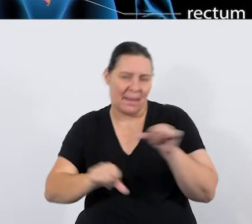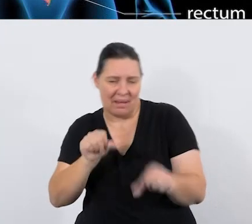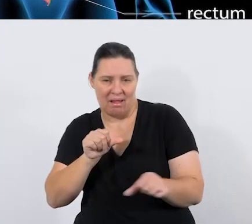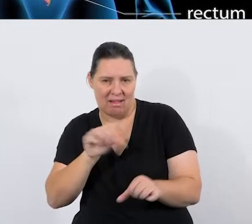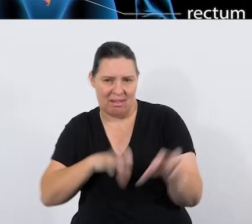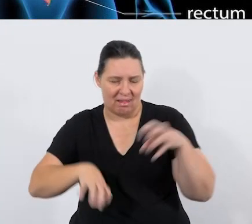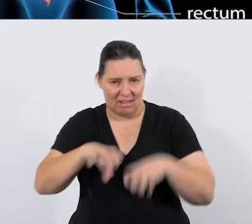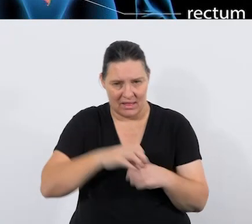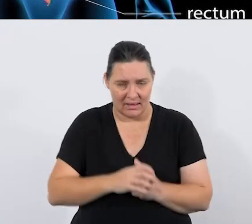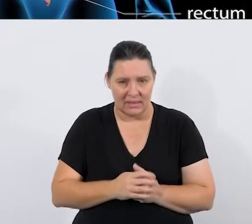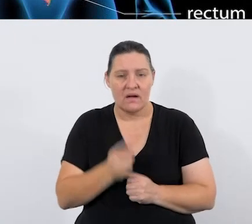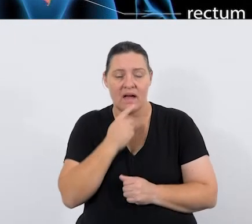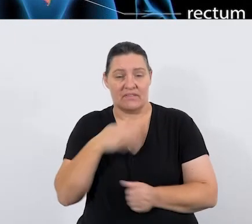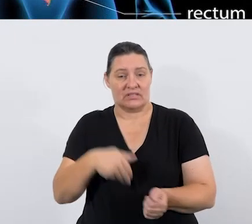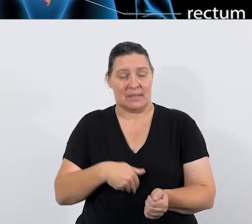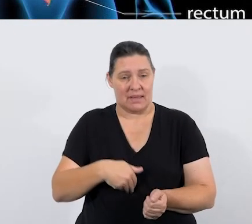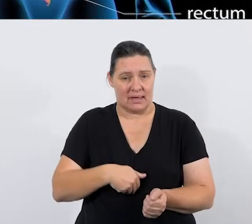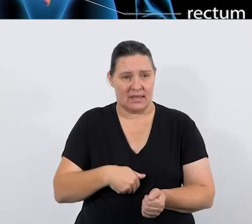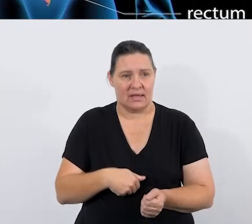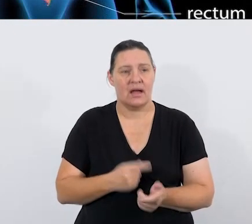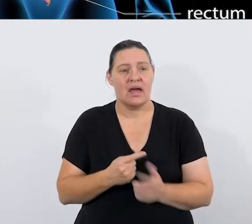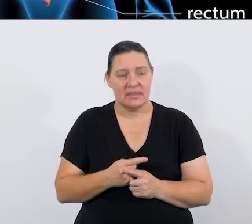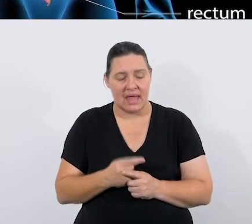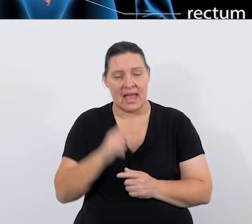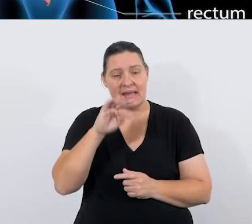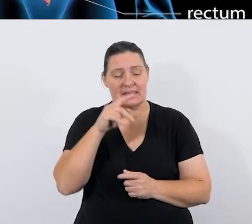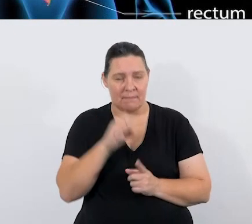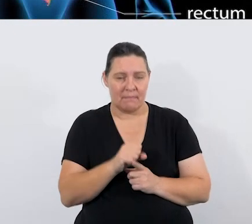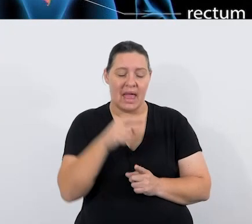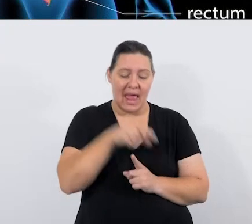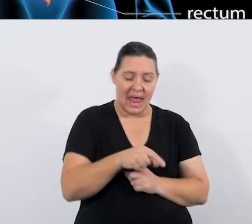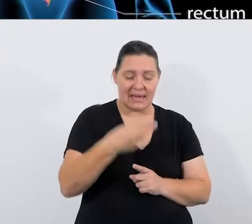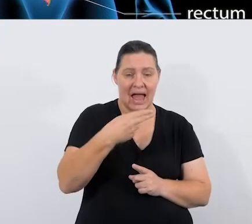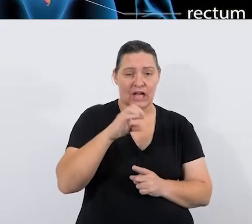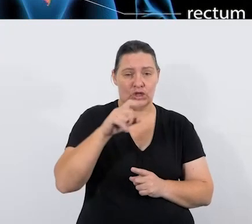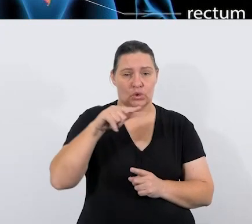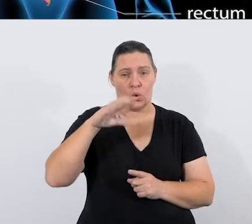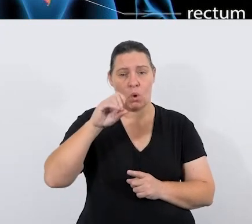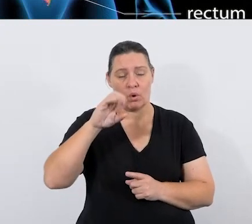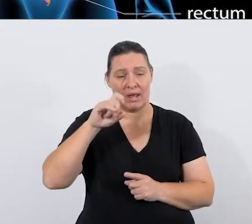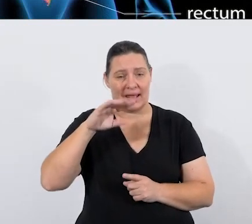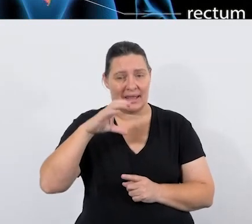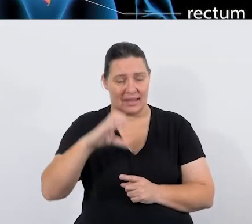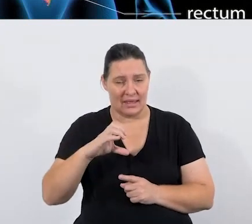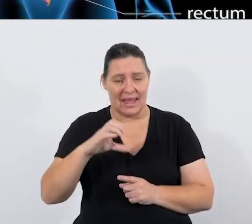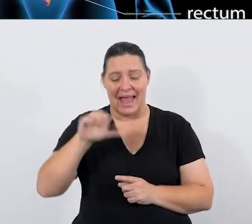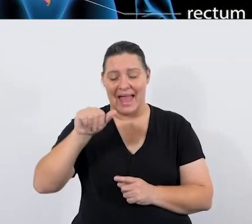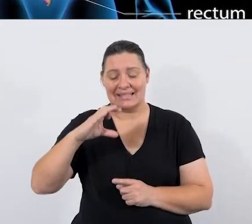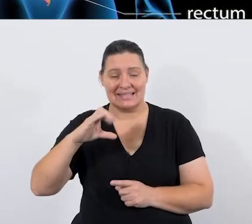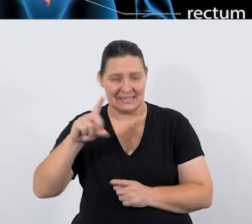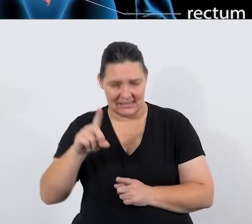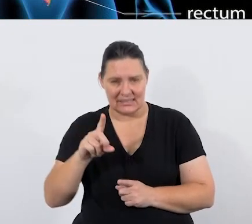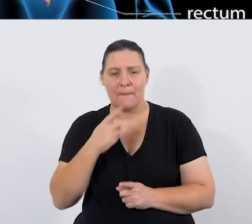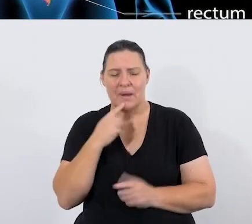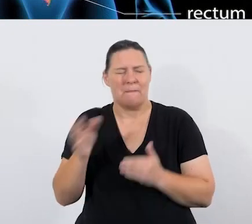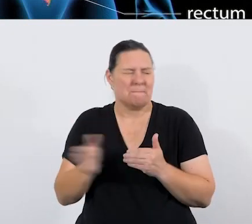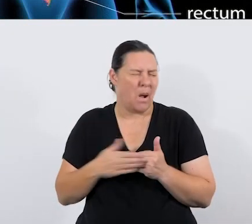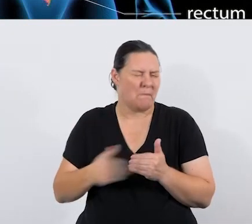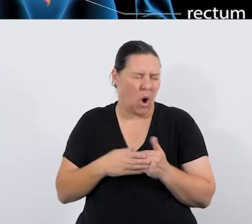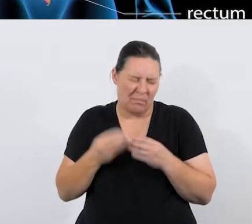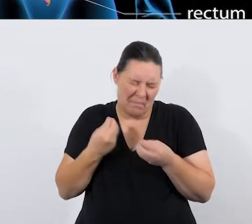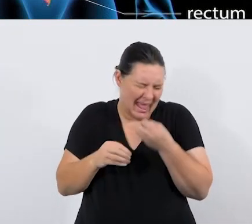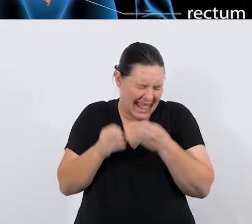is when the food or the nutrients are being absorbed into the digestive tract and taken to the cells in your body.